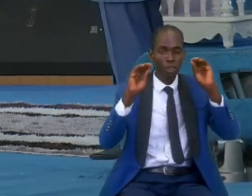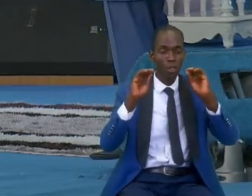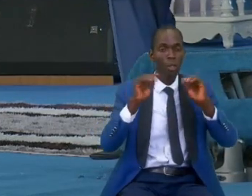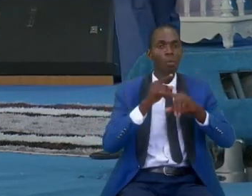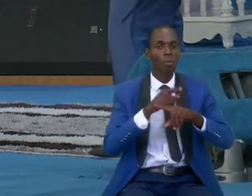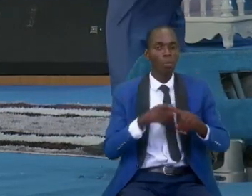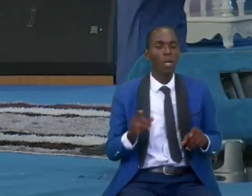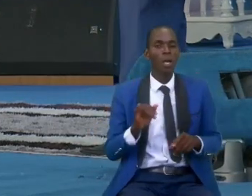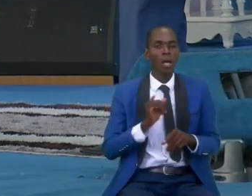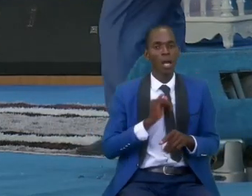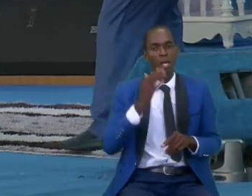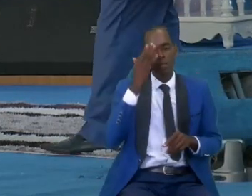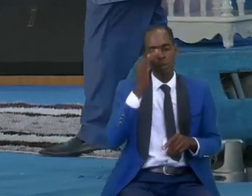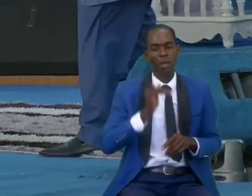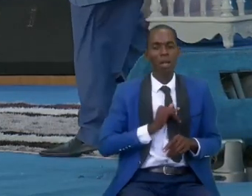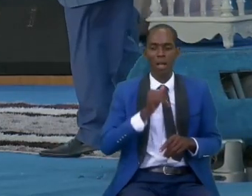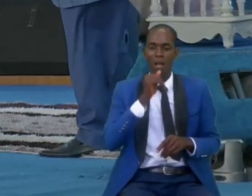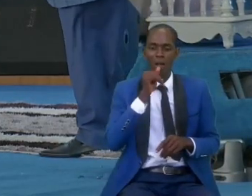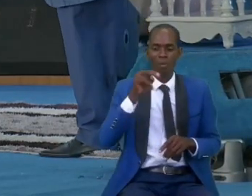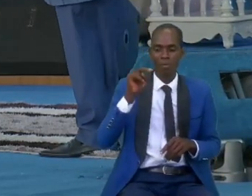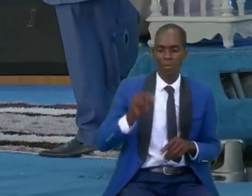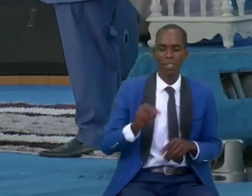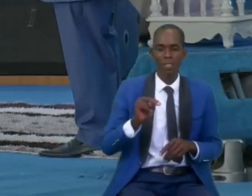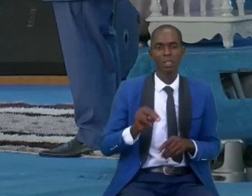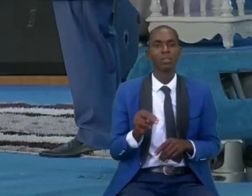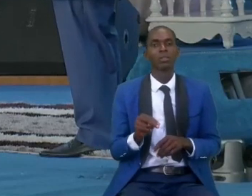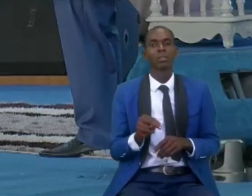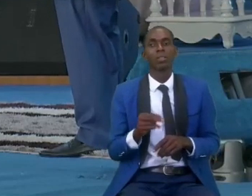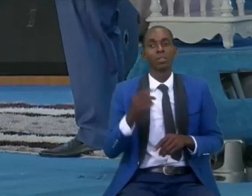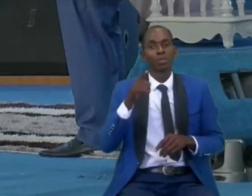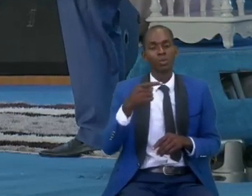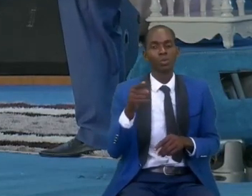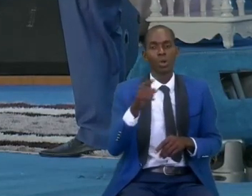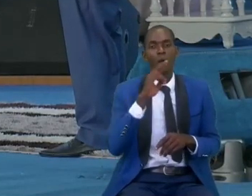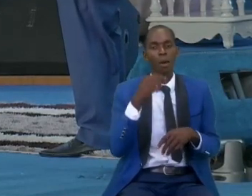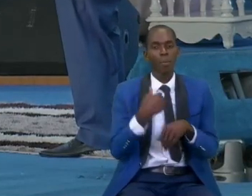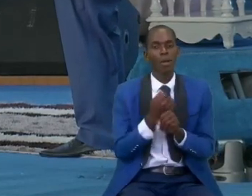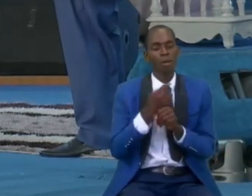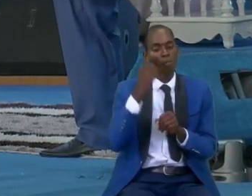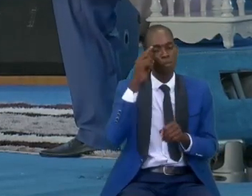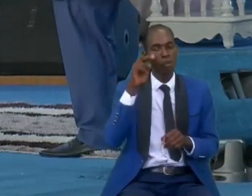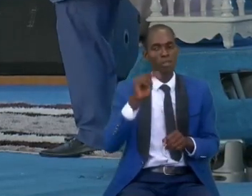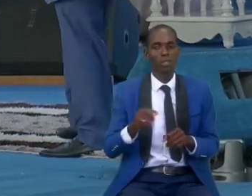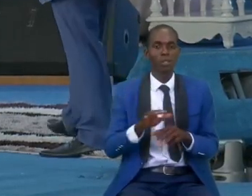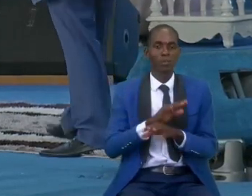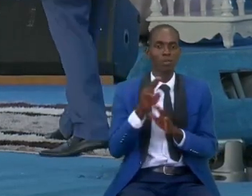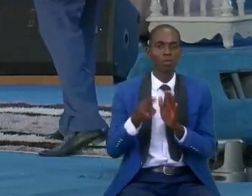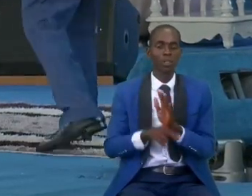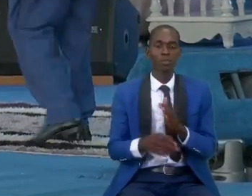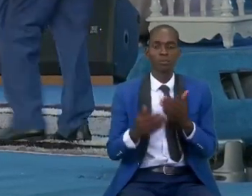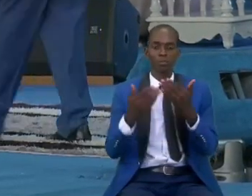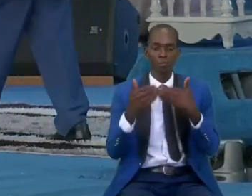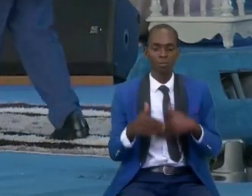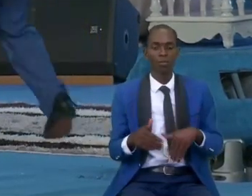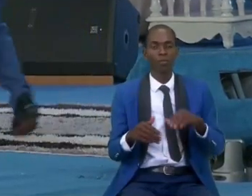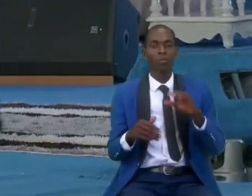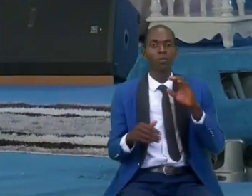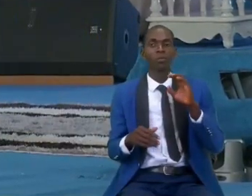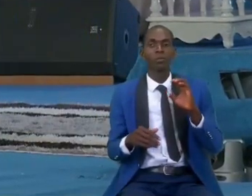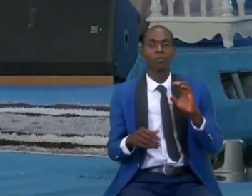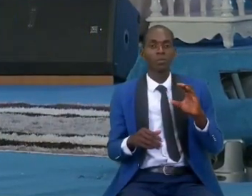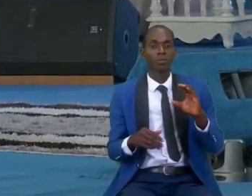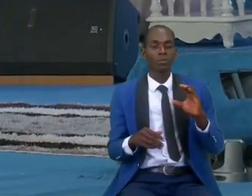for needfulness, and then we're made for cooperation. Cooperation. The way the Lord has